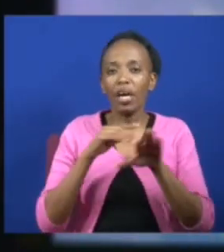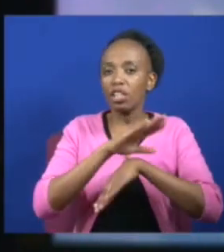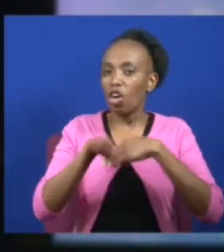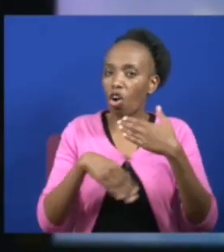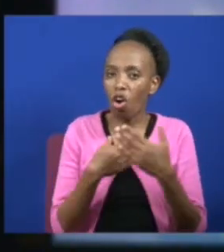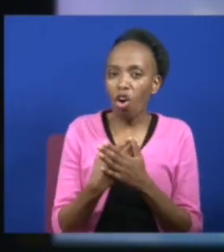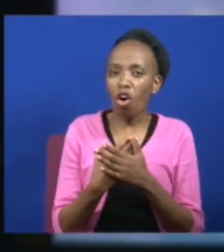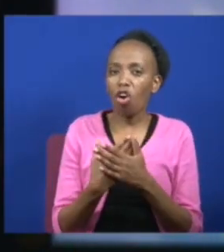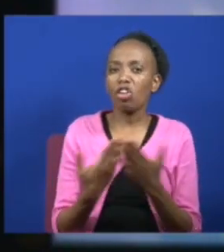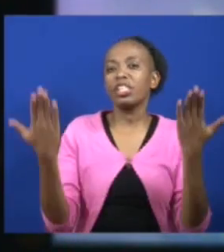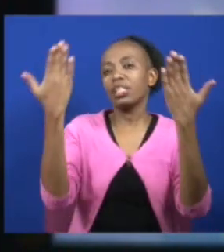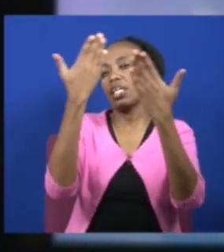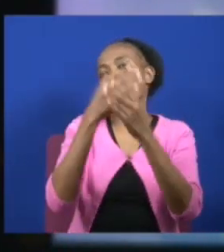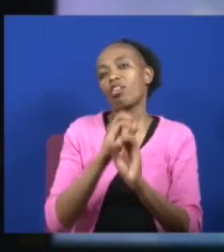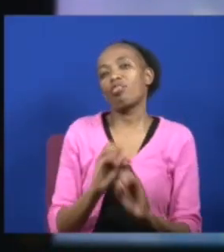all is not dark.